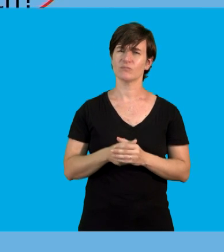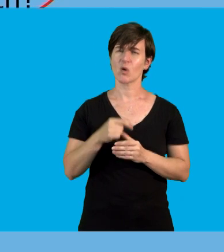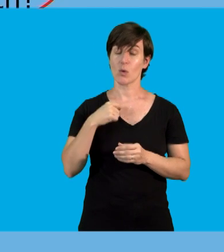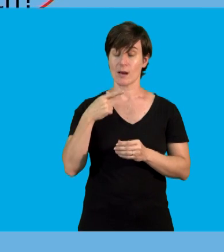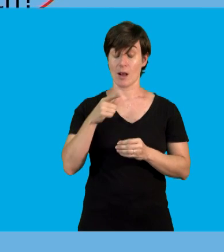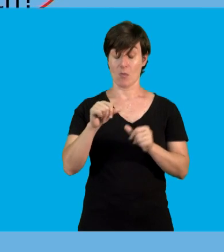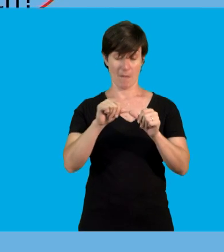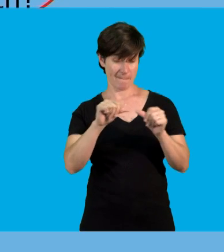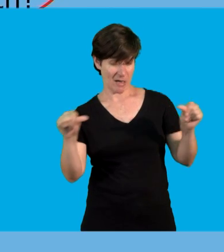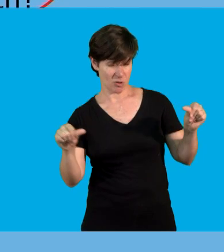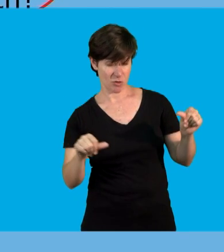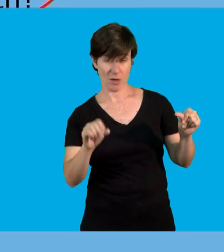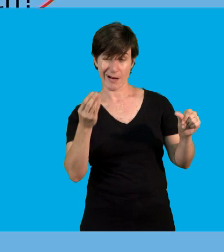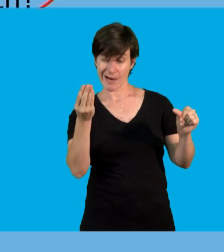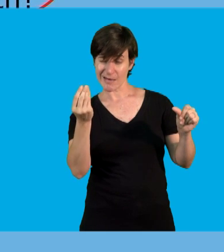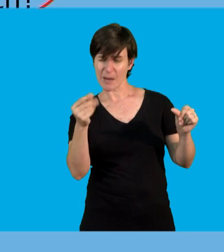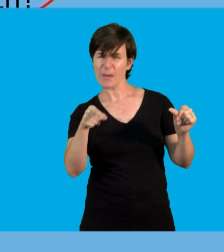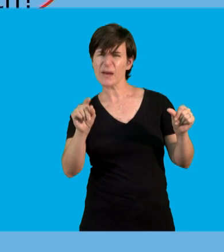so the units now,